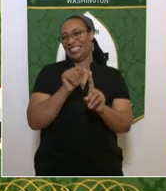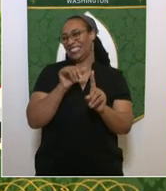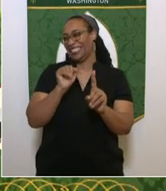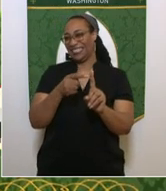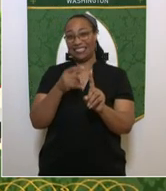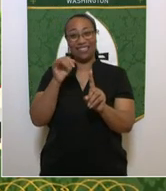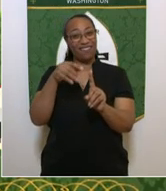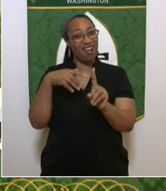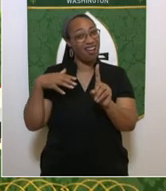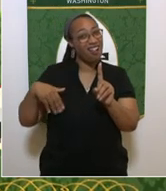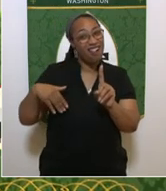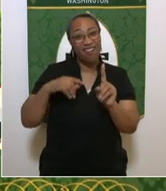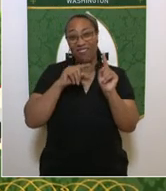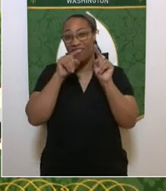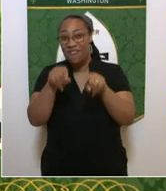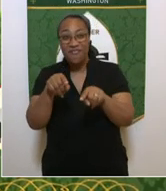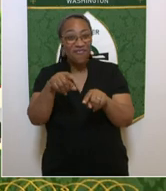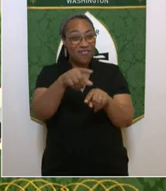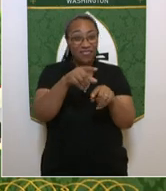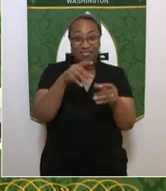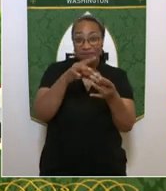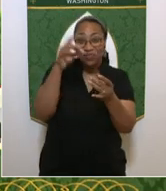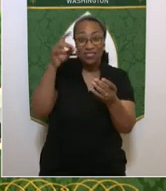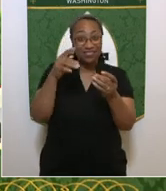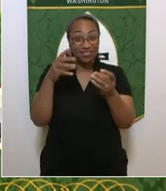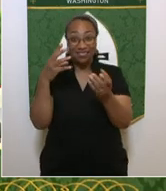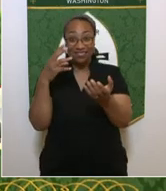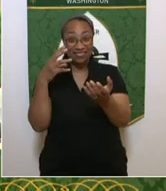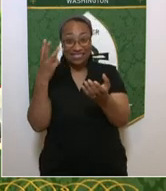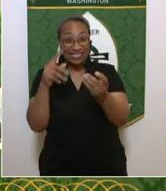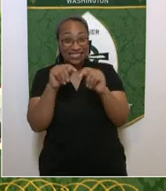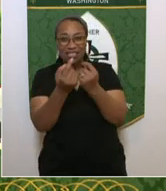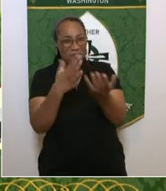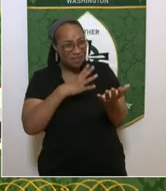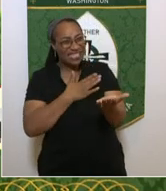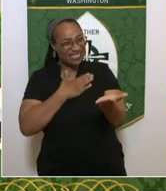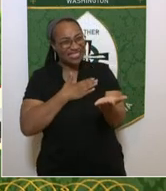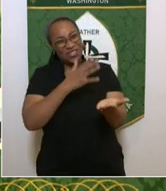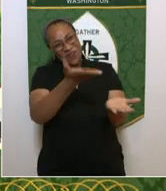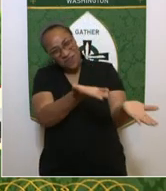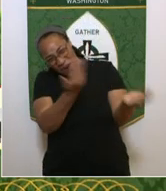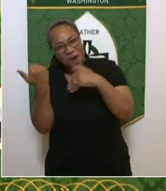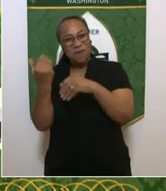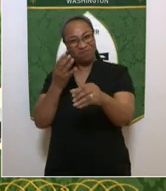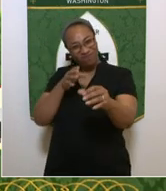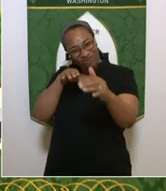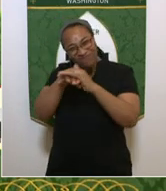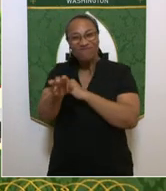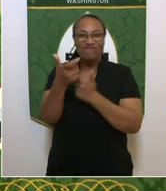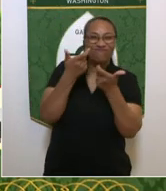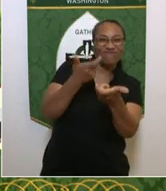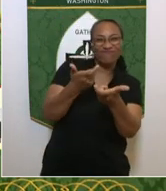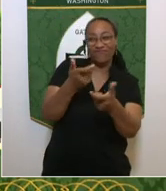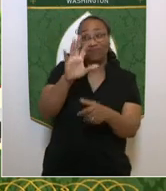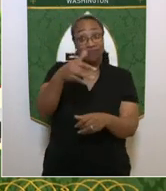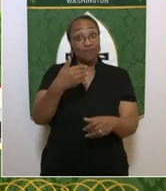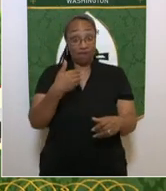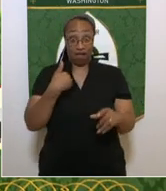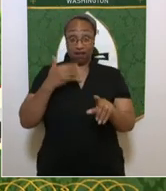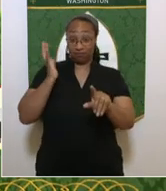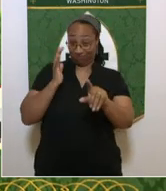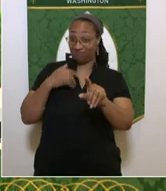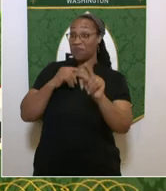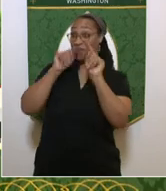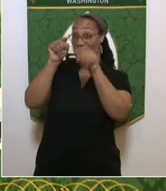a Spirit match, you should get there too. I will just say, the last time I was there, they scored